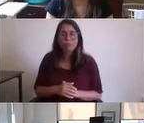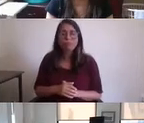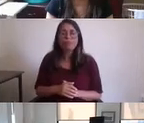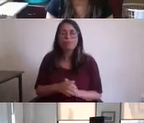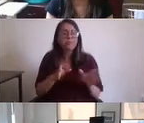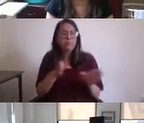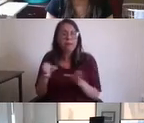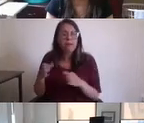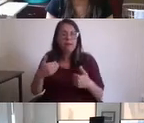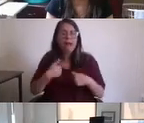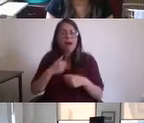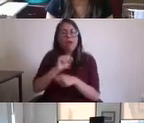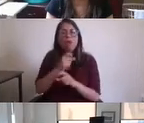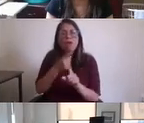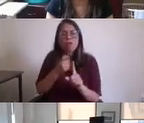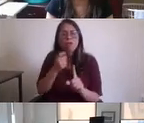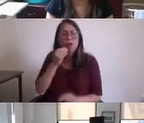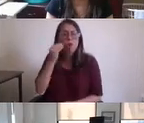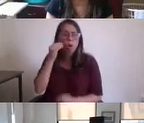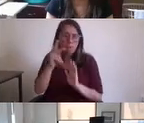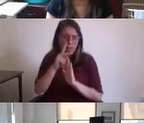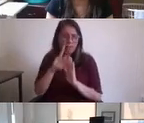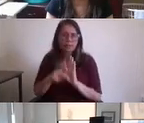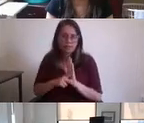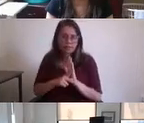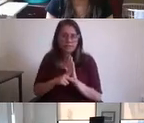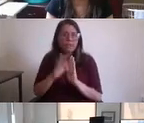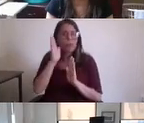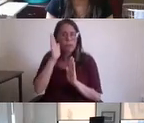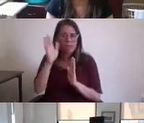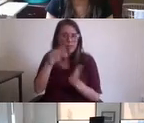have a work from home policy that will be published as well.